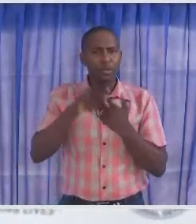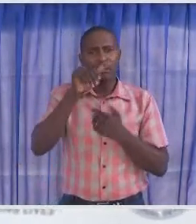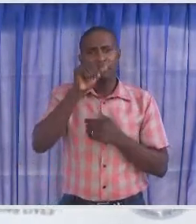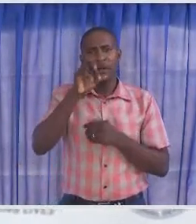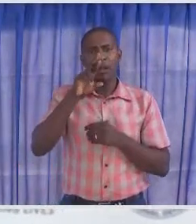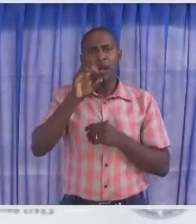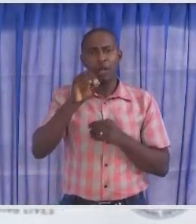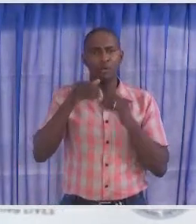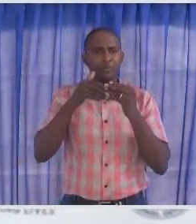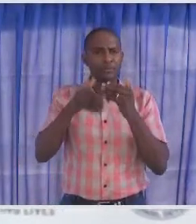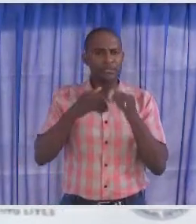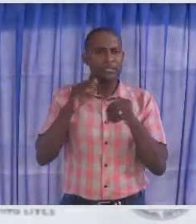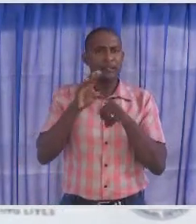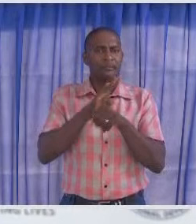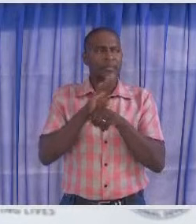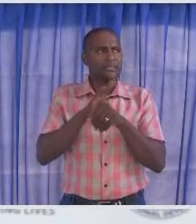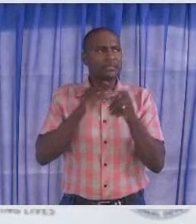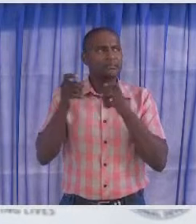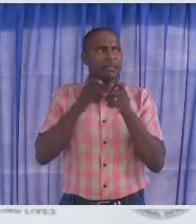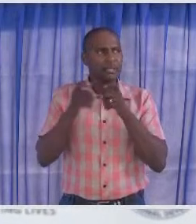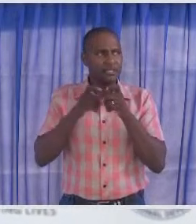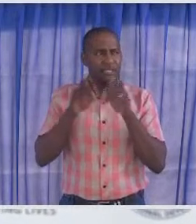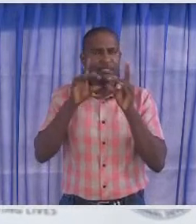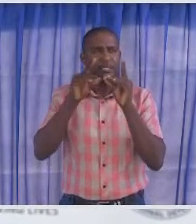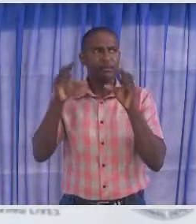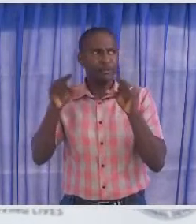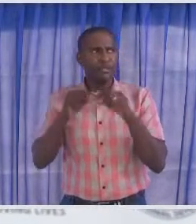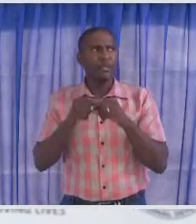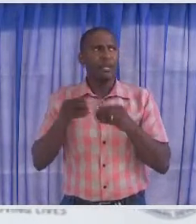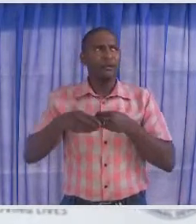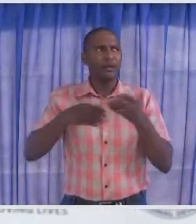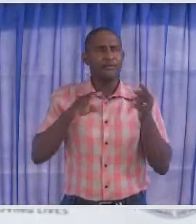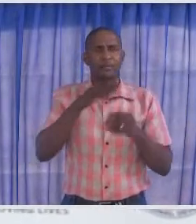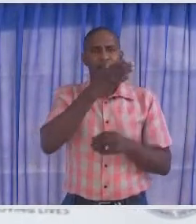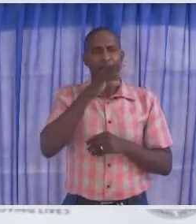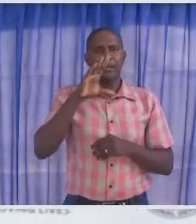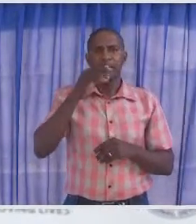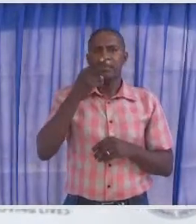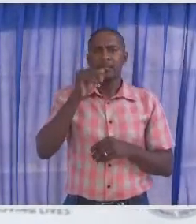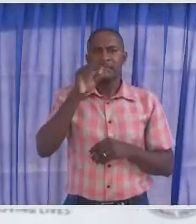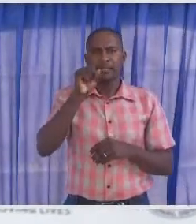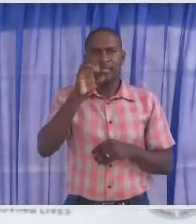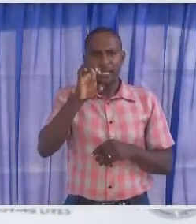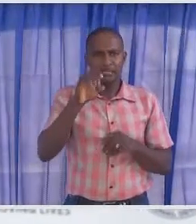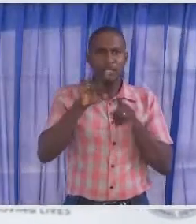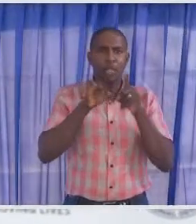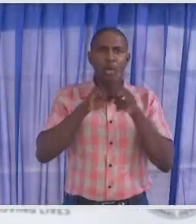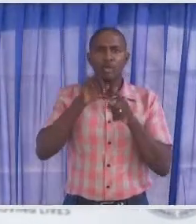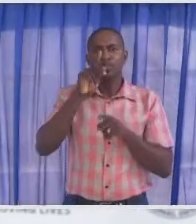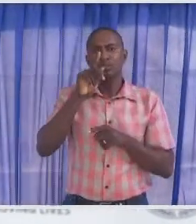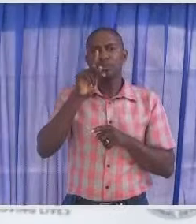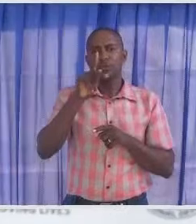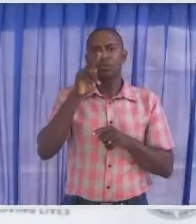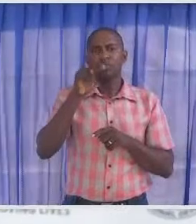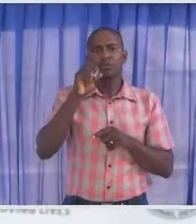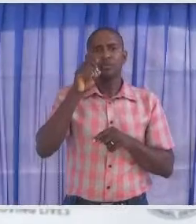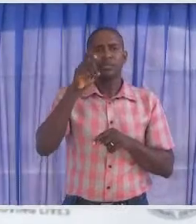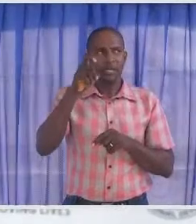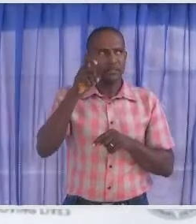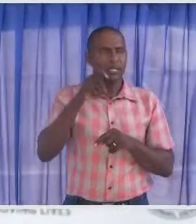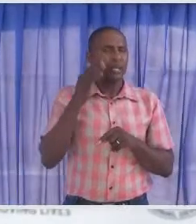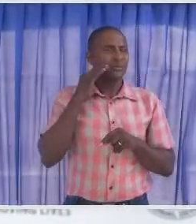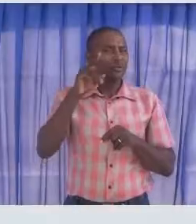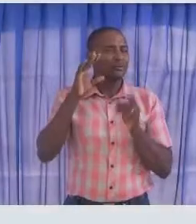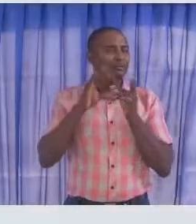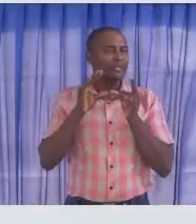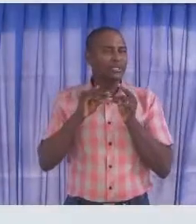Business Management Associate degree, is also being offered at CASE, Montego Bay Community College, and Knox. And I know you mentioned learning and